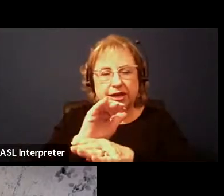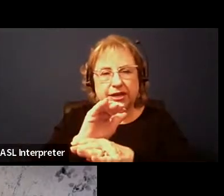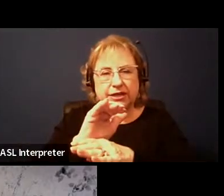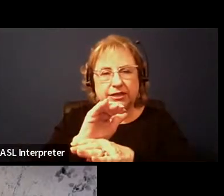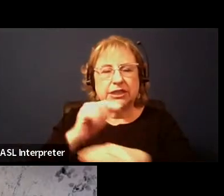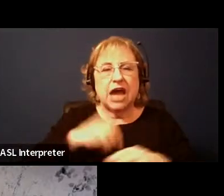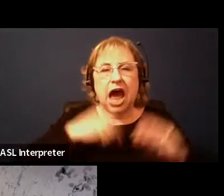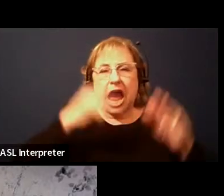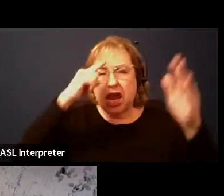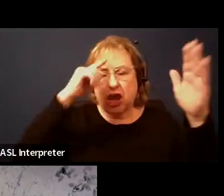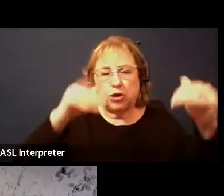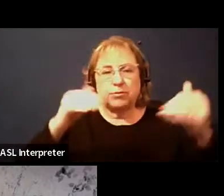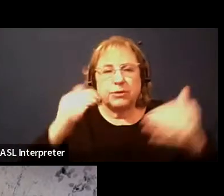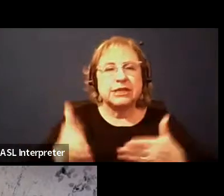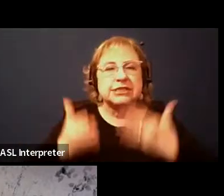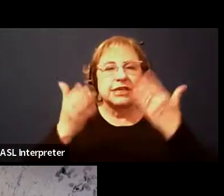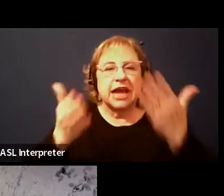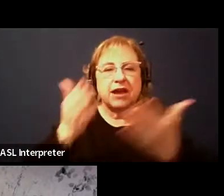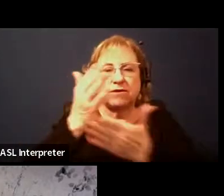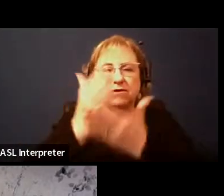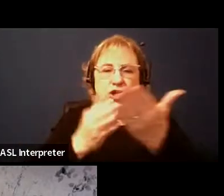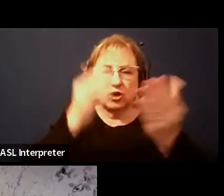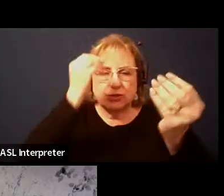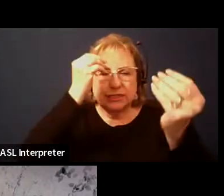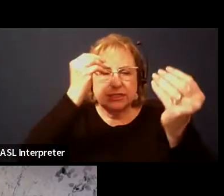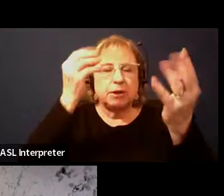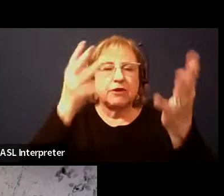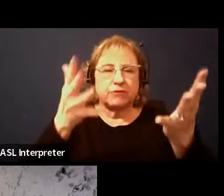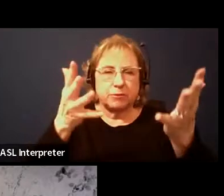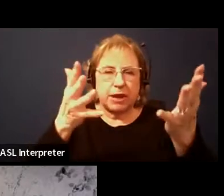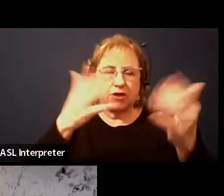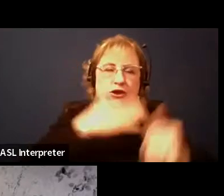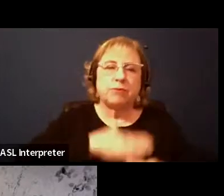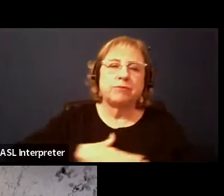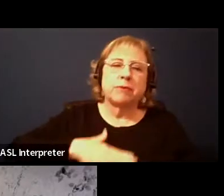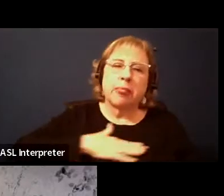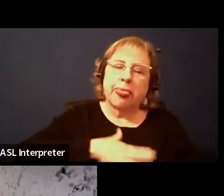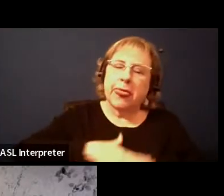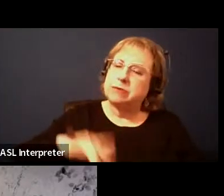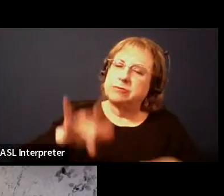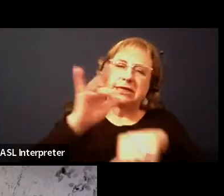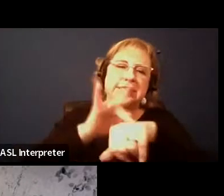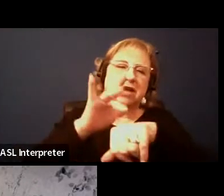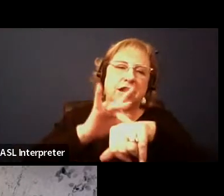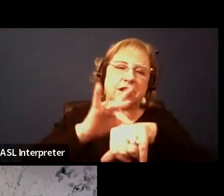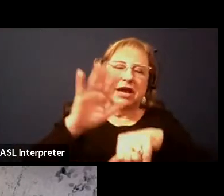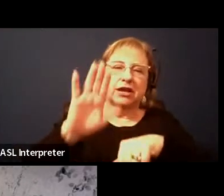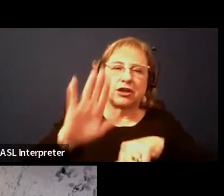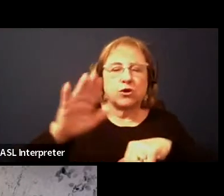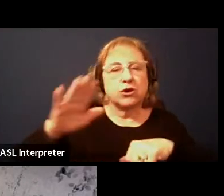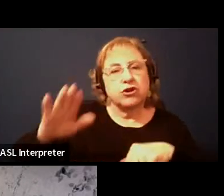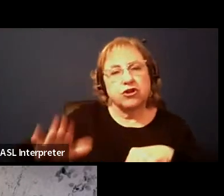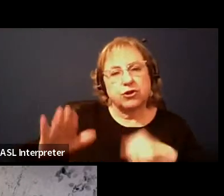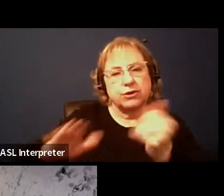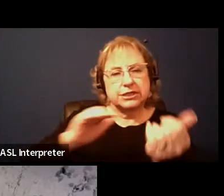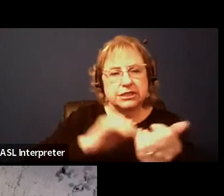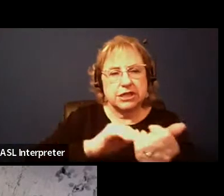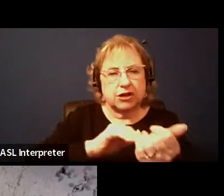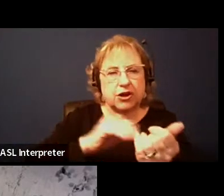this provided you with some information. Always feel free to reach out to your pediatrician. Also, the county